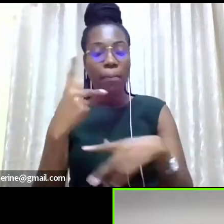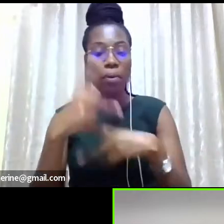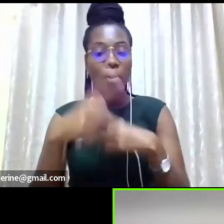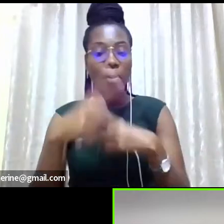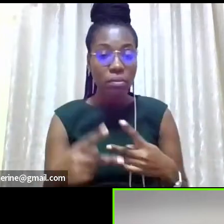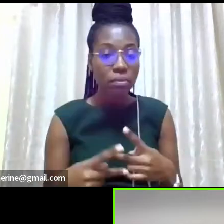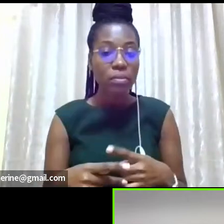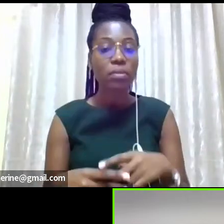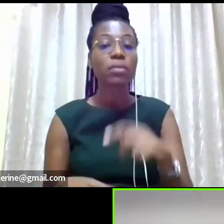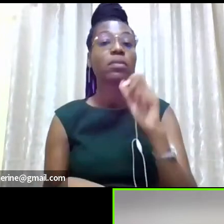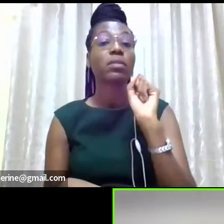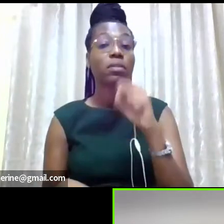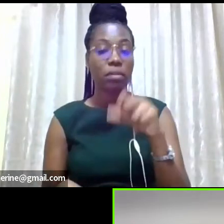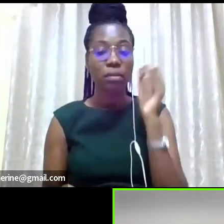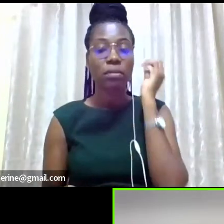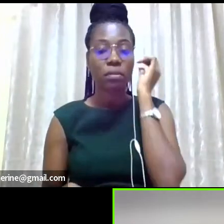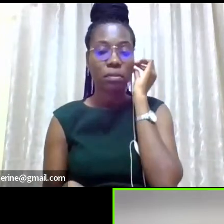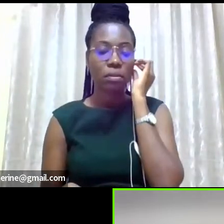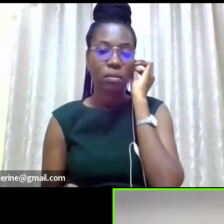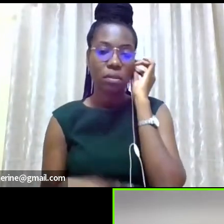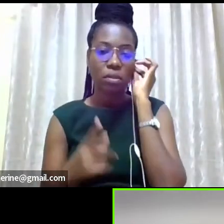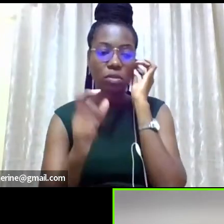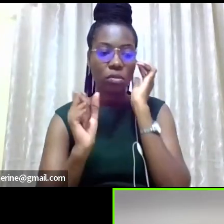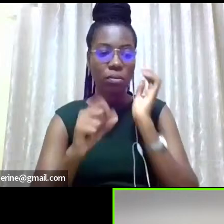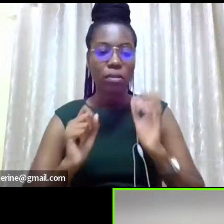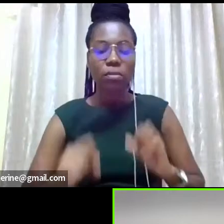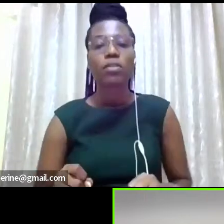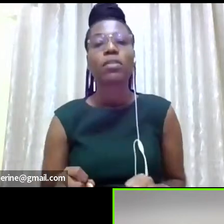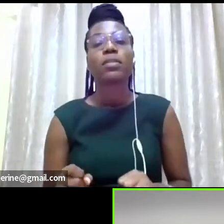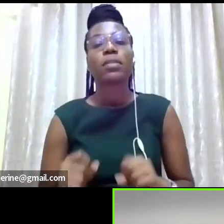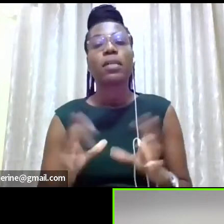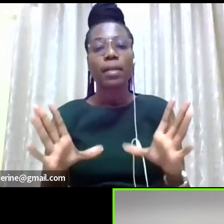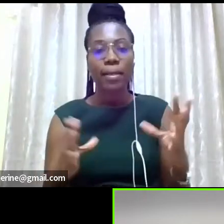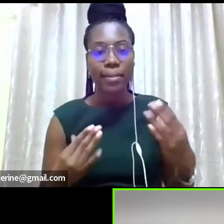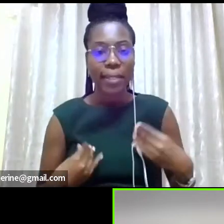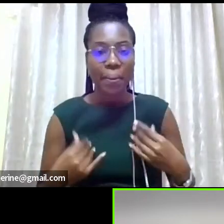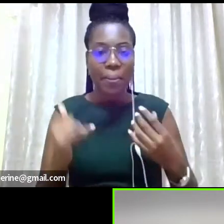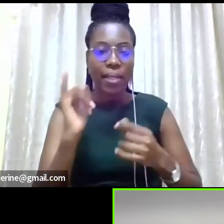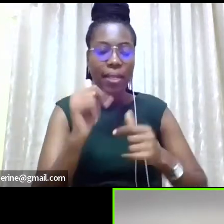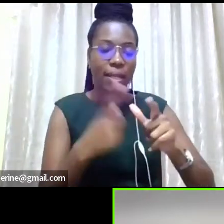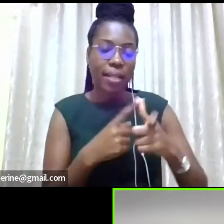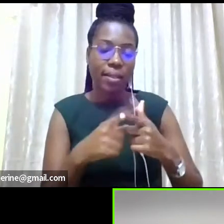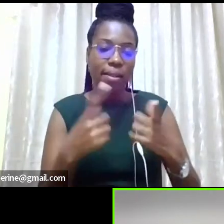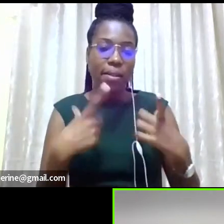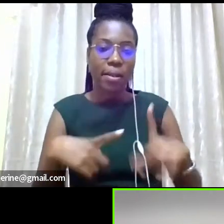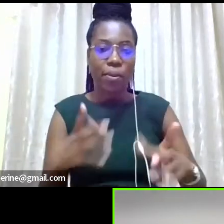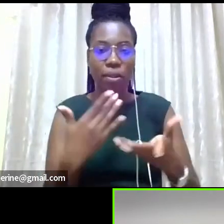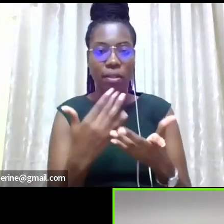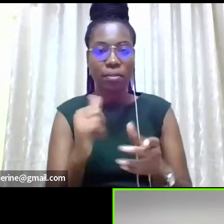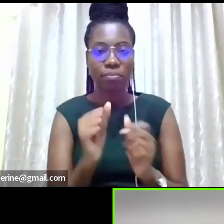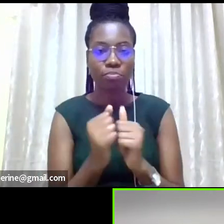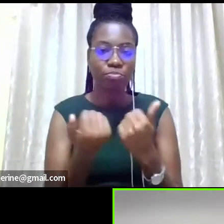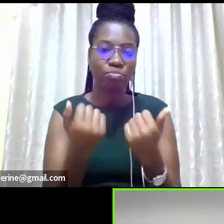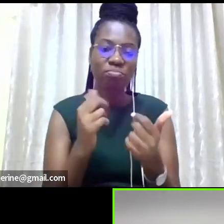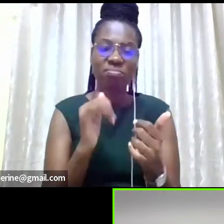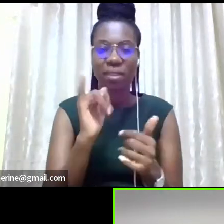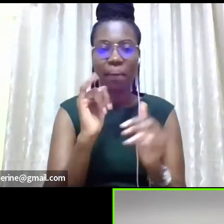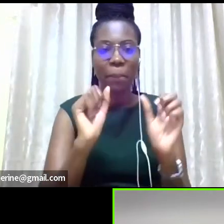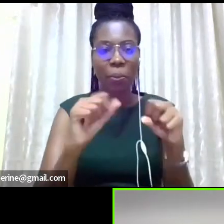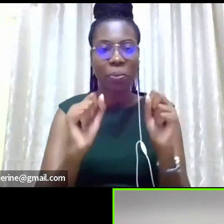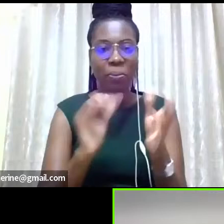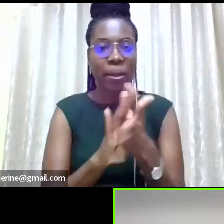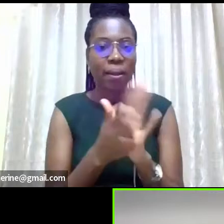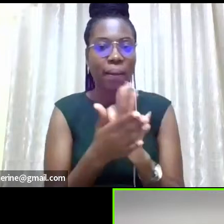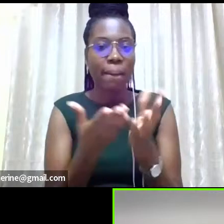Yes, you can accept the resignation and let things go. In fact, it is an easier way. But if it's